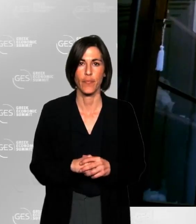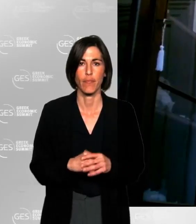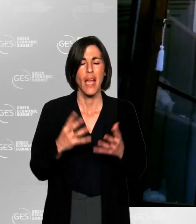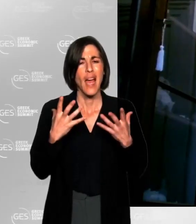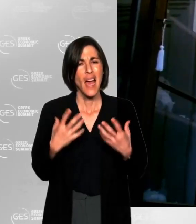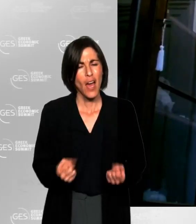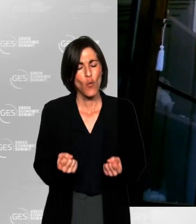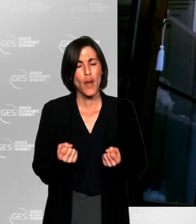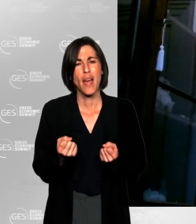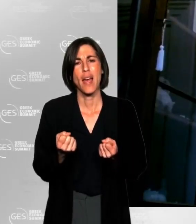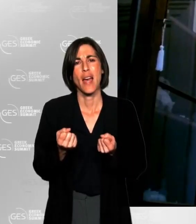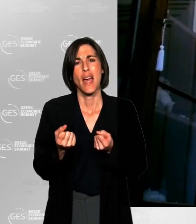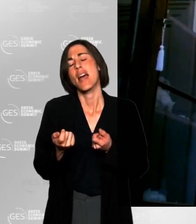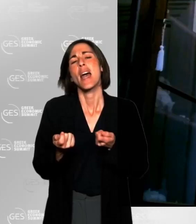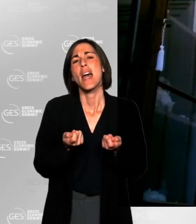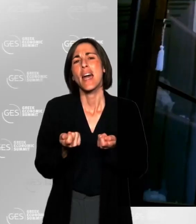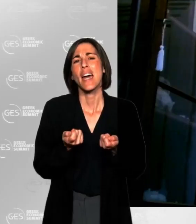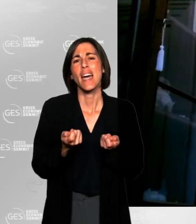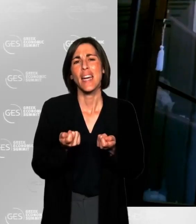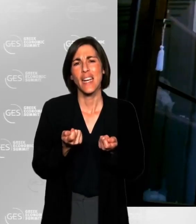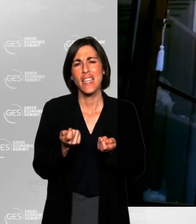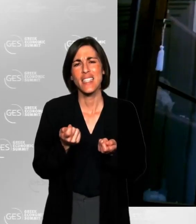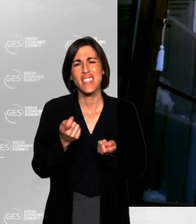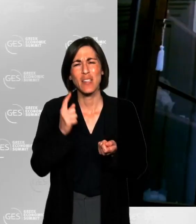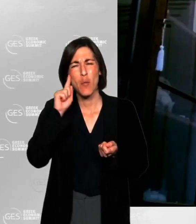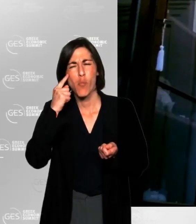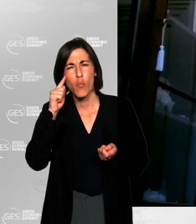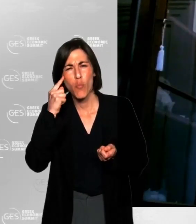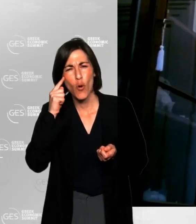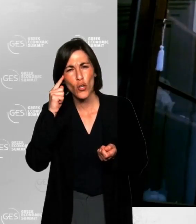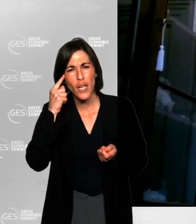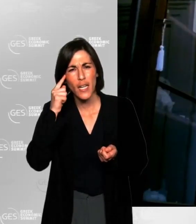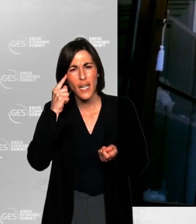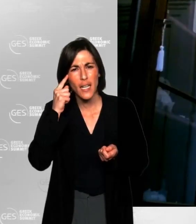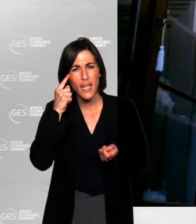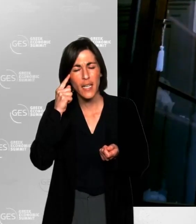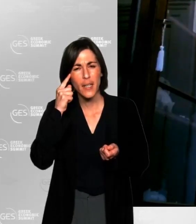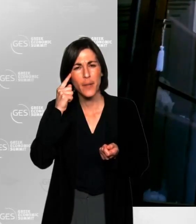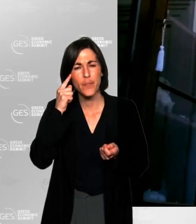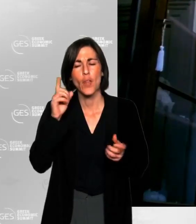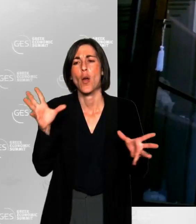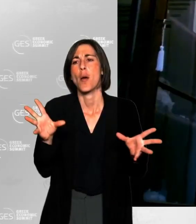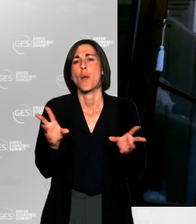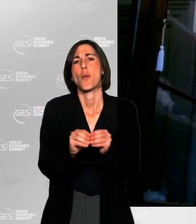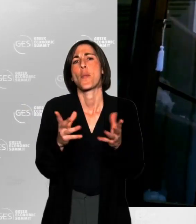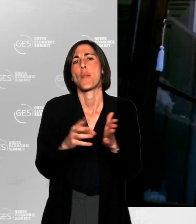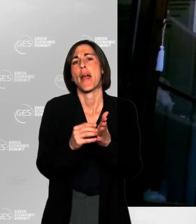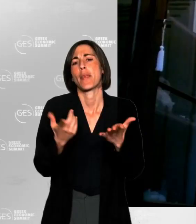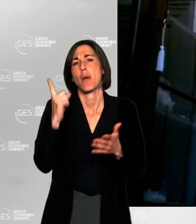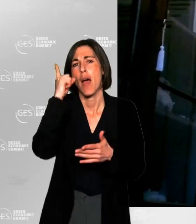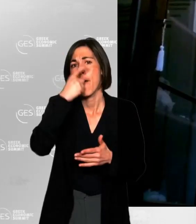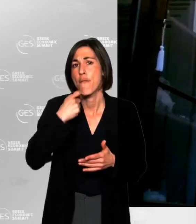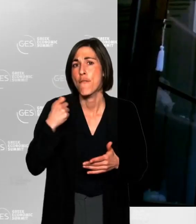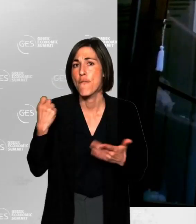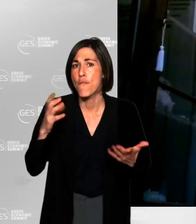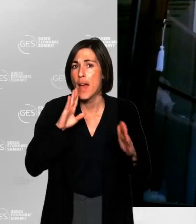for example. And there are many other concerns. Digital cameras have enormous power to influence